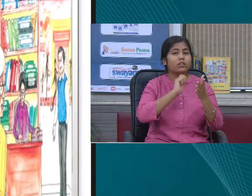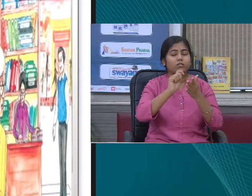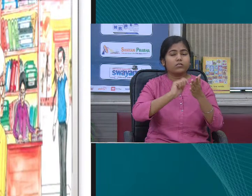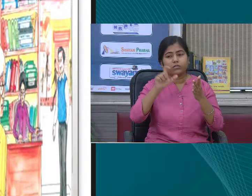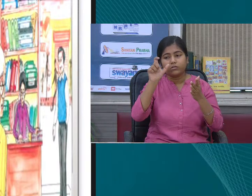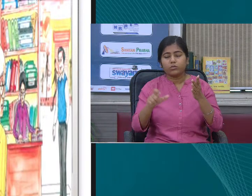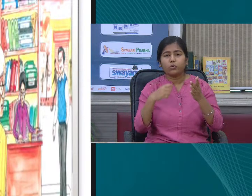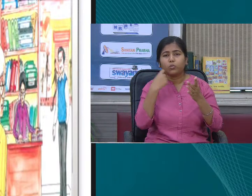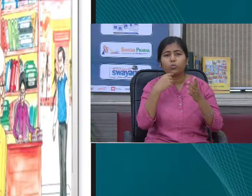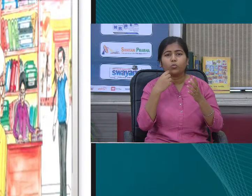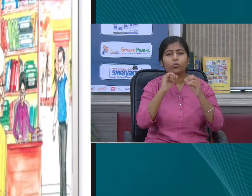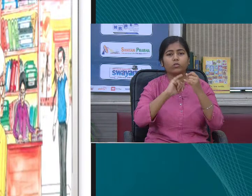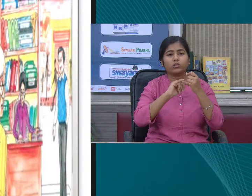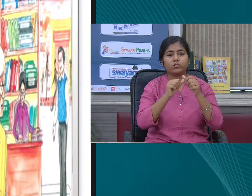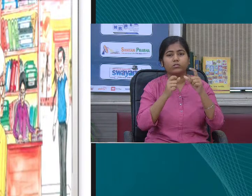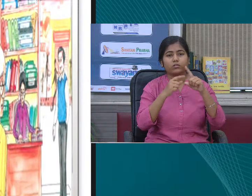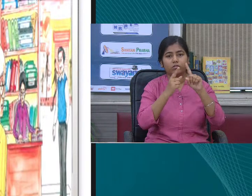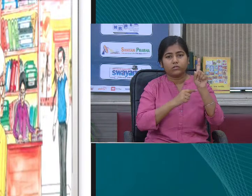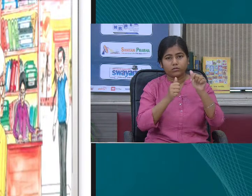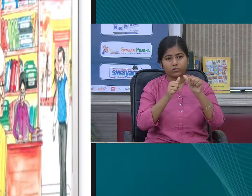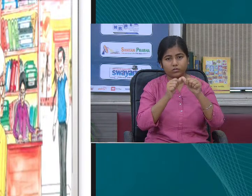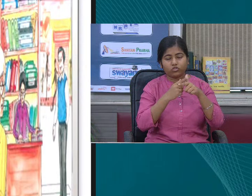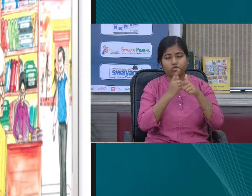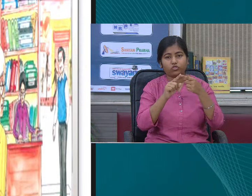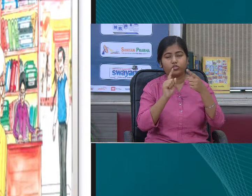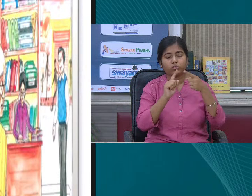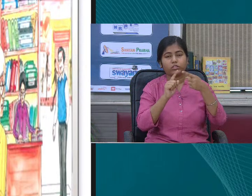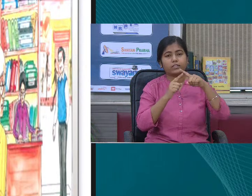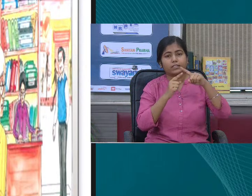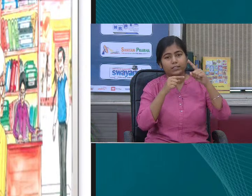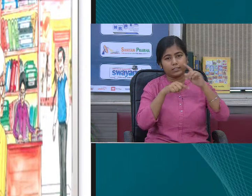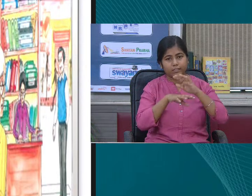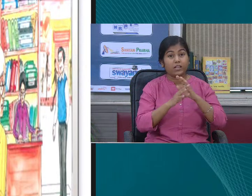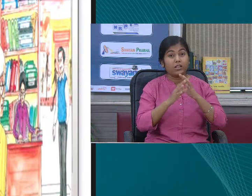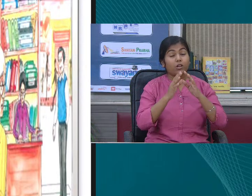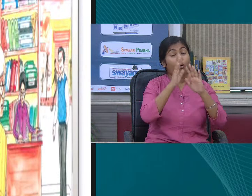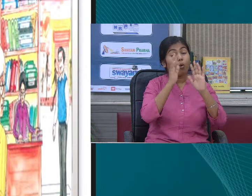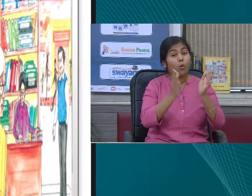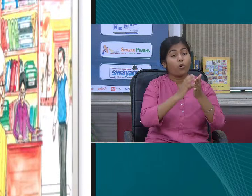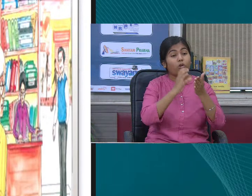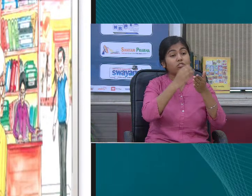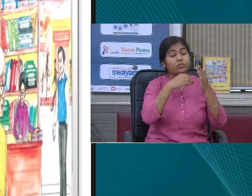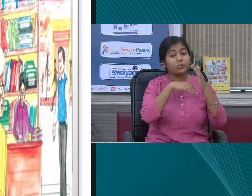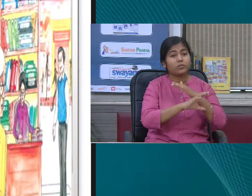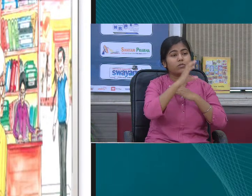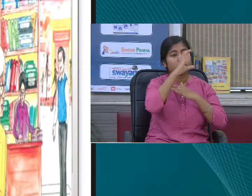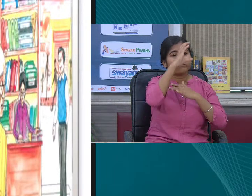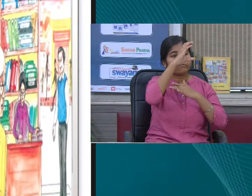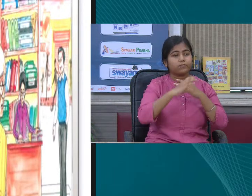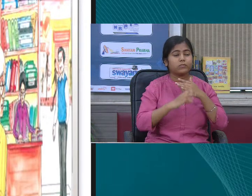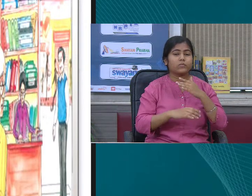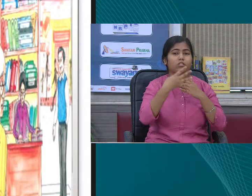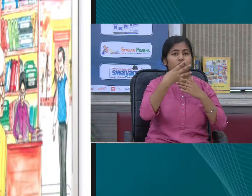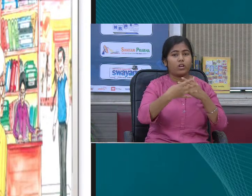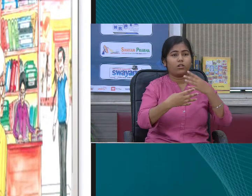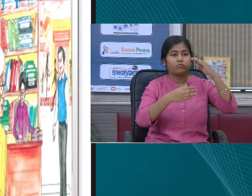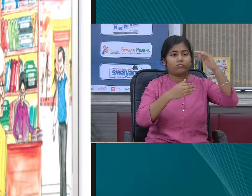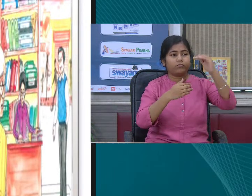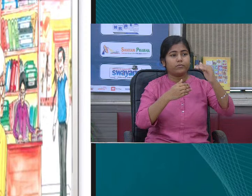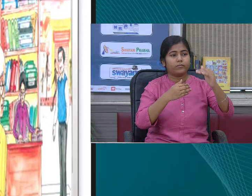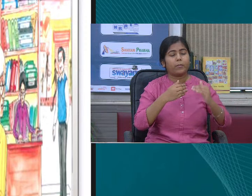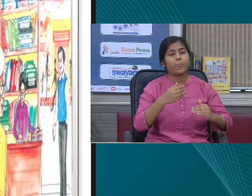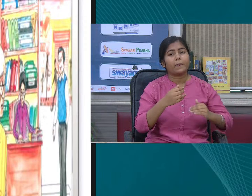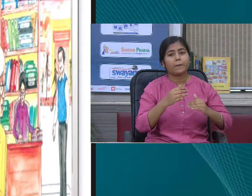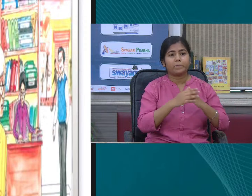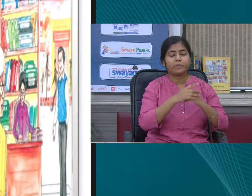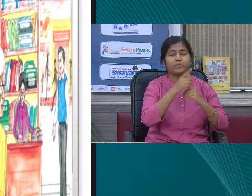whole prose lesson has been divided into 4 parts. Bepin is in habit of visiting bookstores and buying